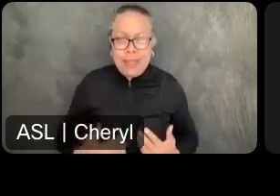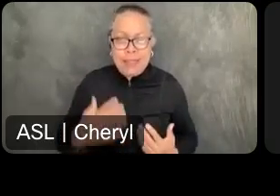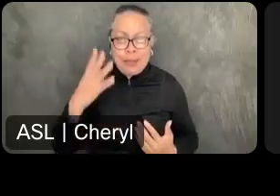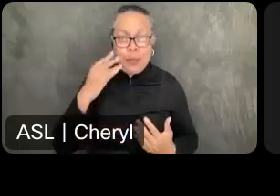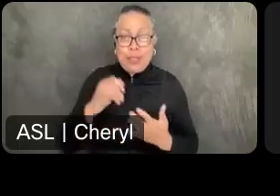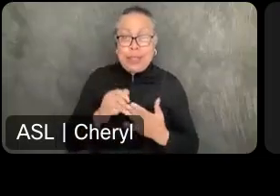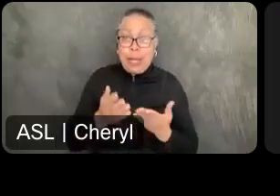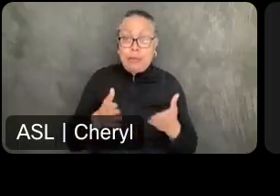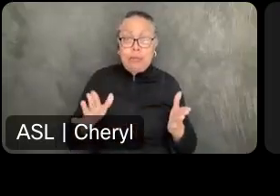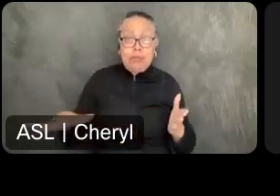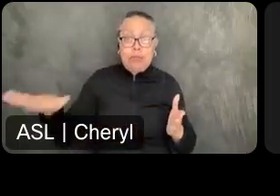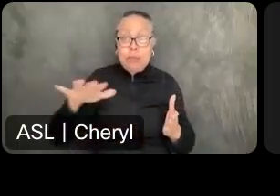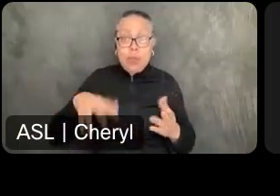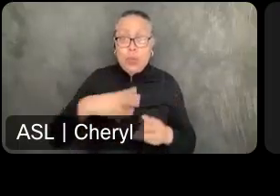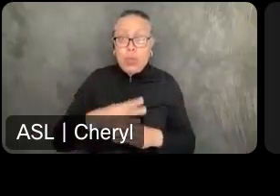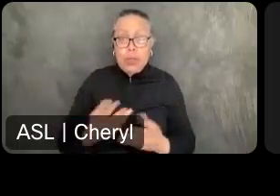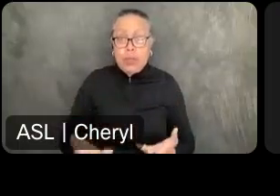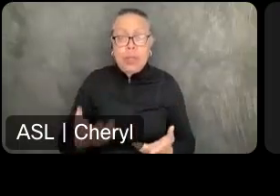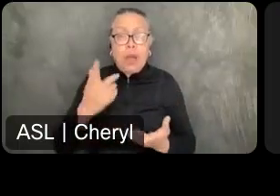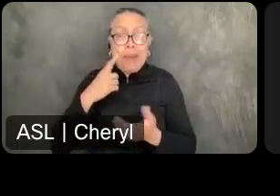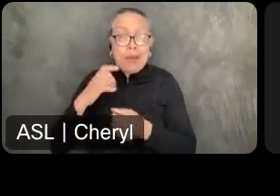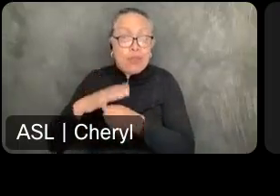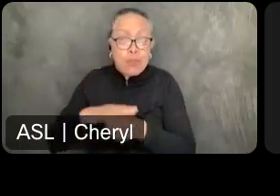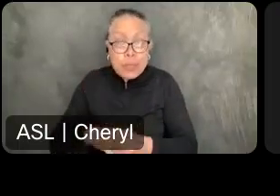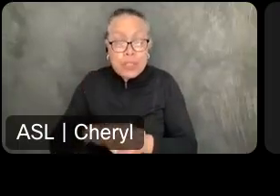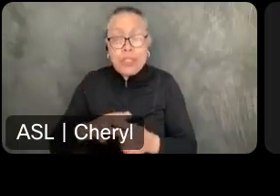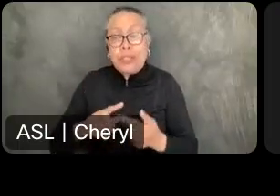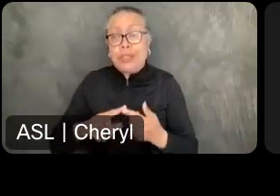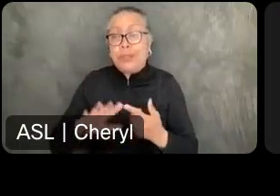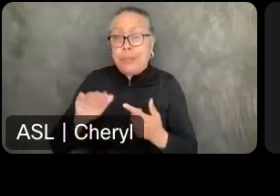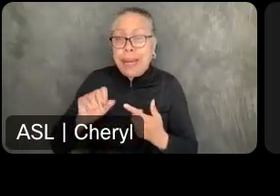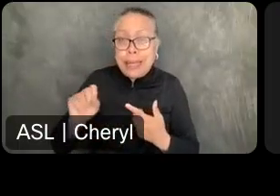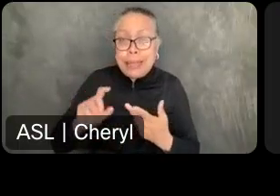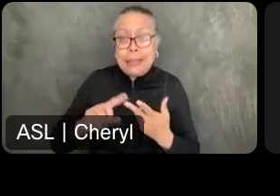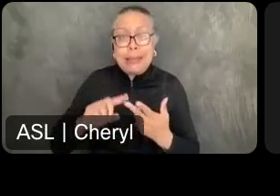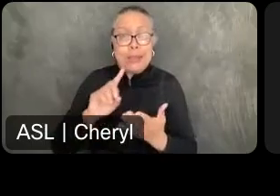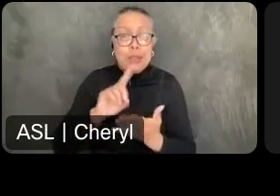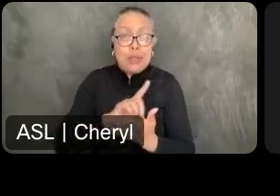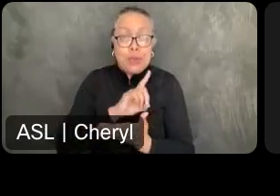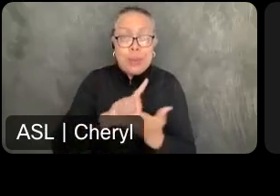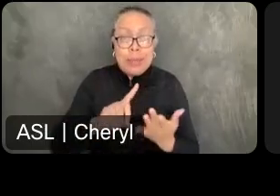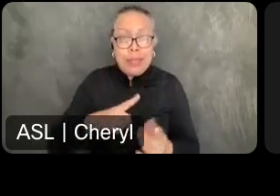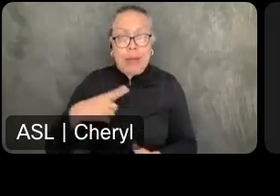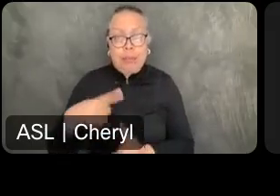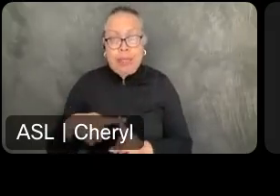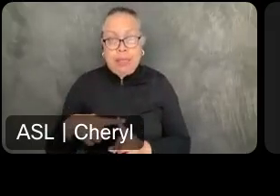society because of different forms of oppression, bias, and discrimination.